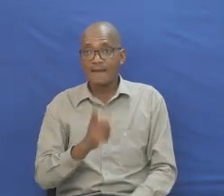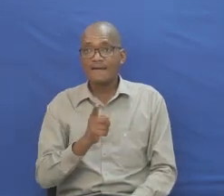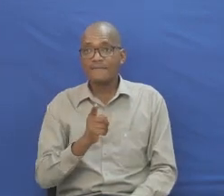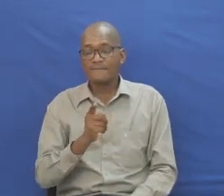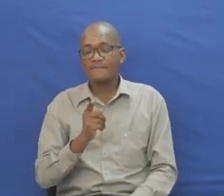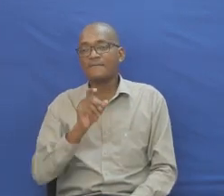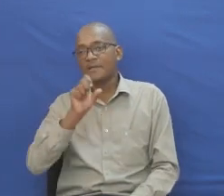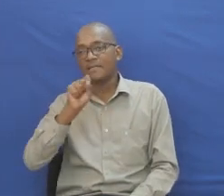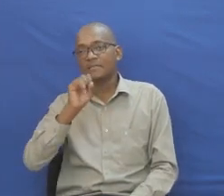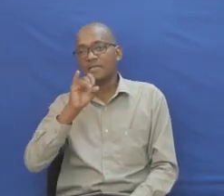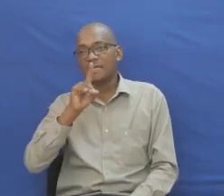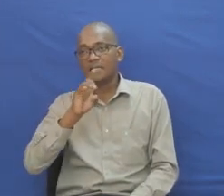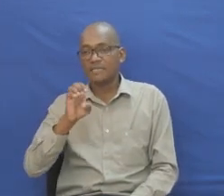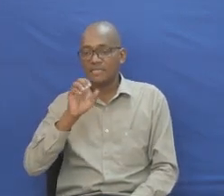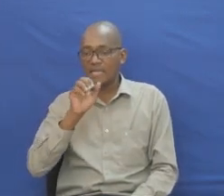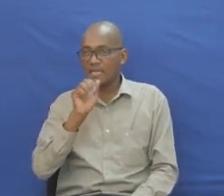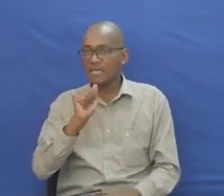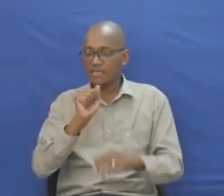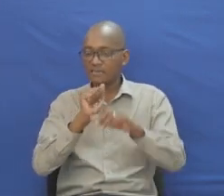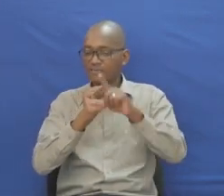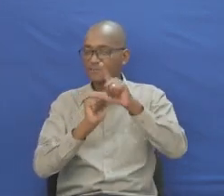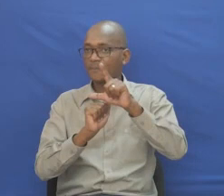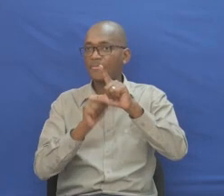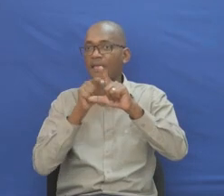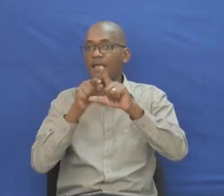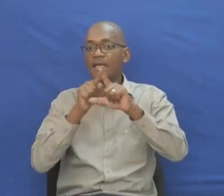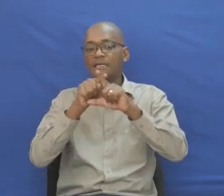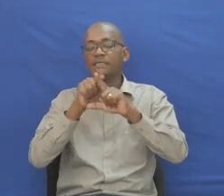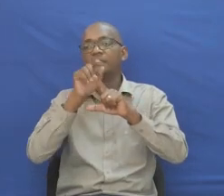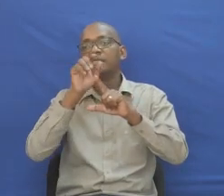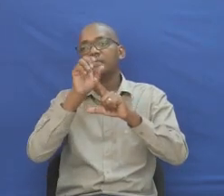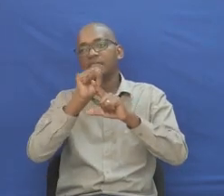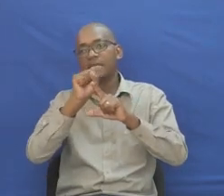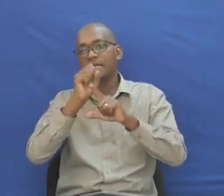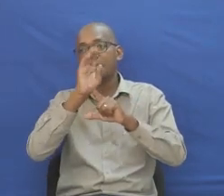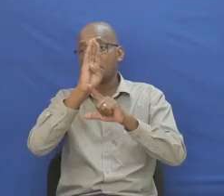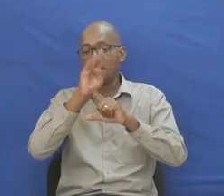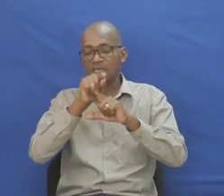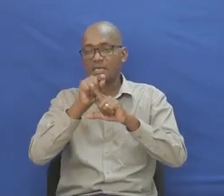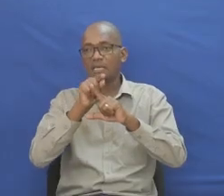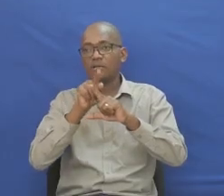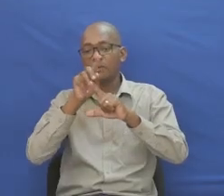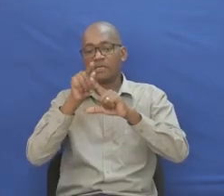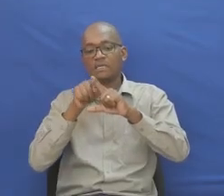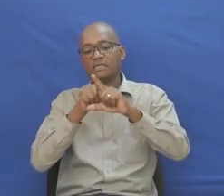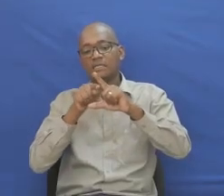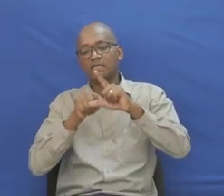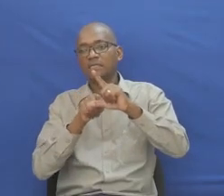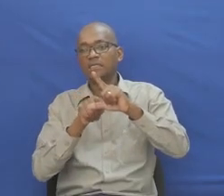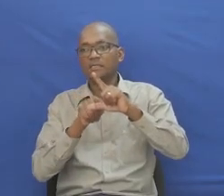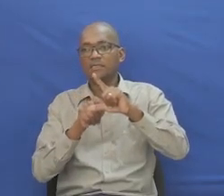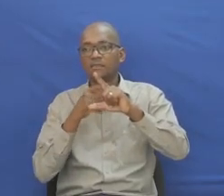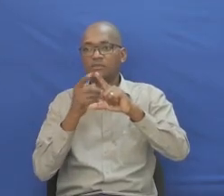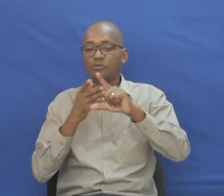side B, and the included angle is angle theta. Therefore, if we need to know the area for this triangle, we need